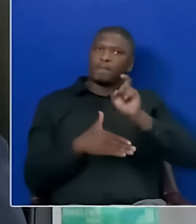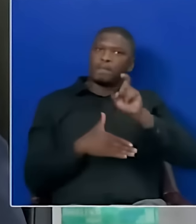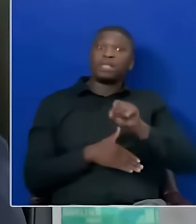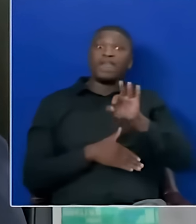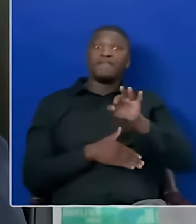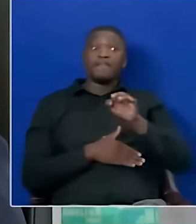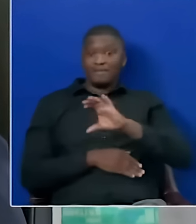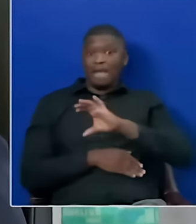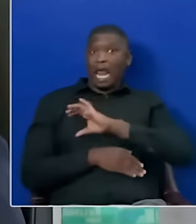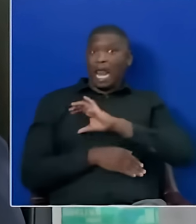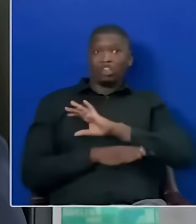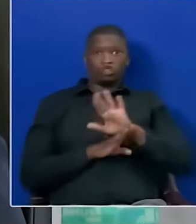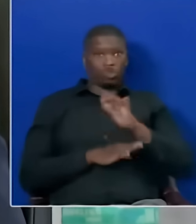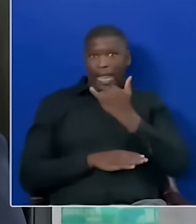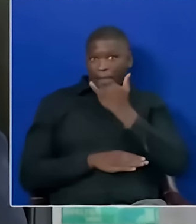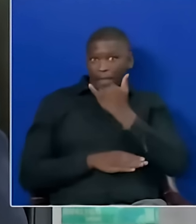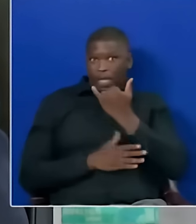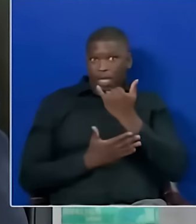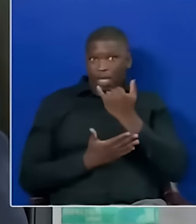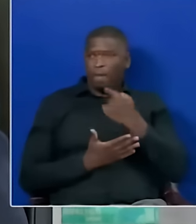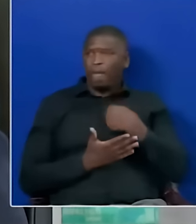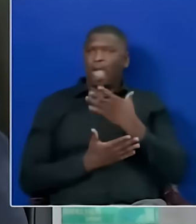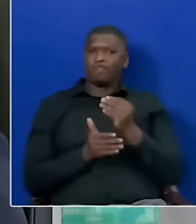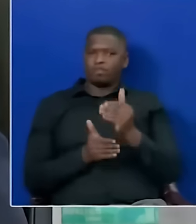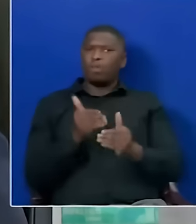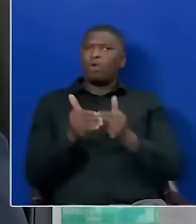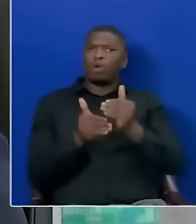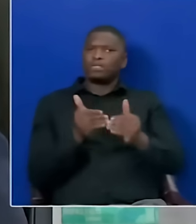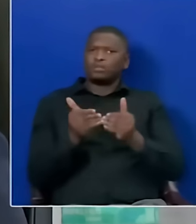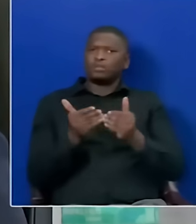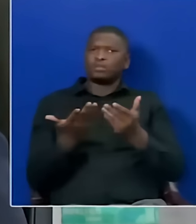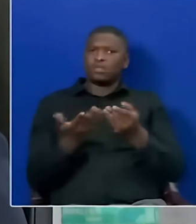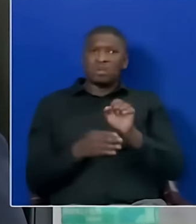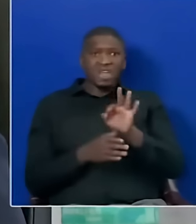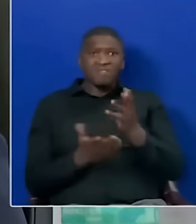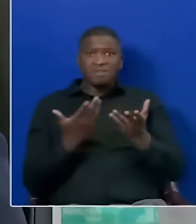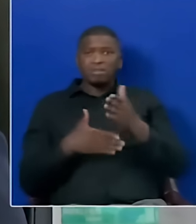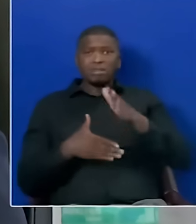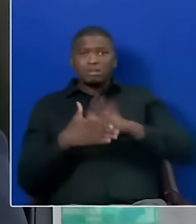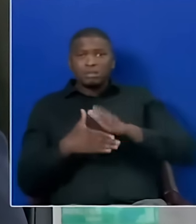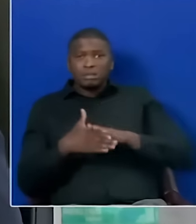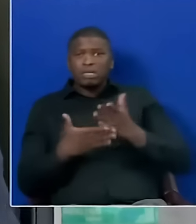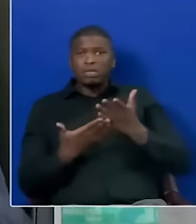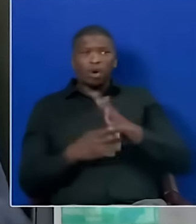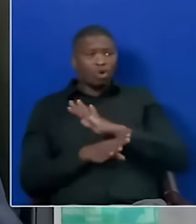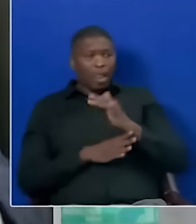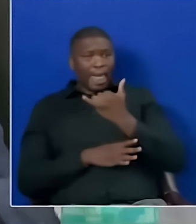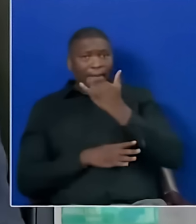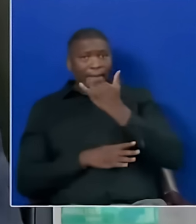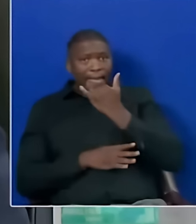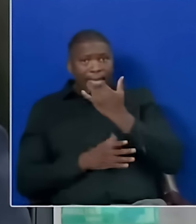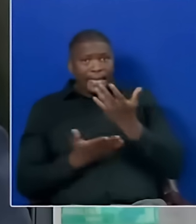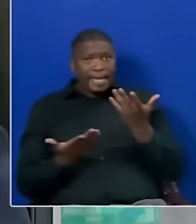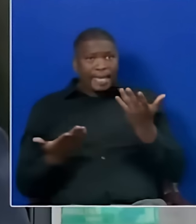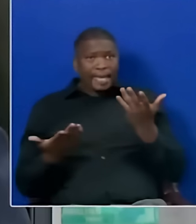procedure to attend to client's complaint. So if it was because there was some unhappiness, there's a procedure to deal